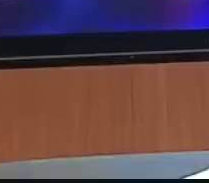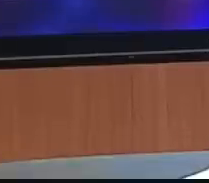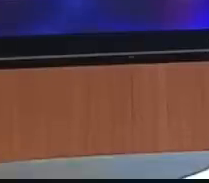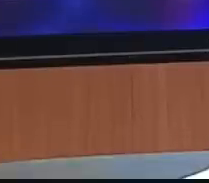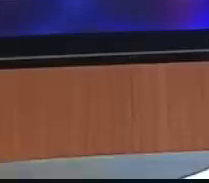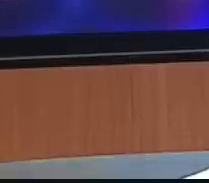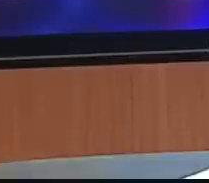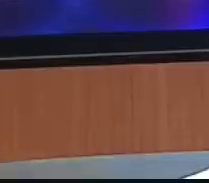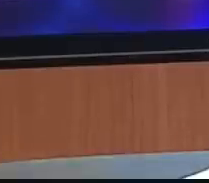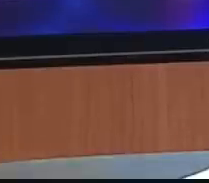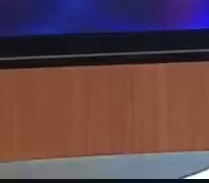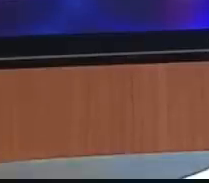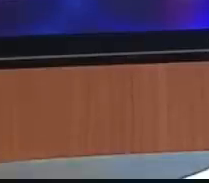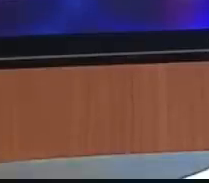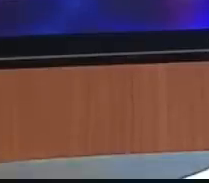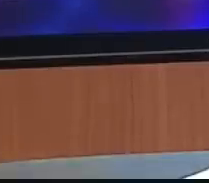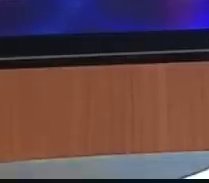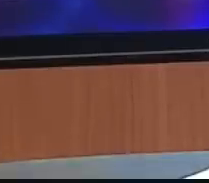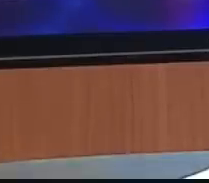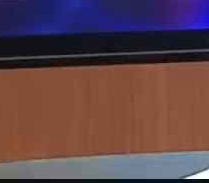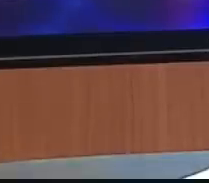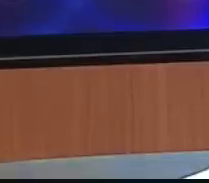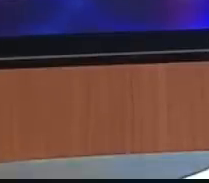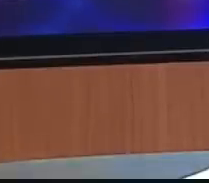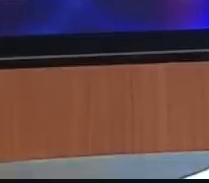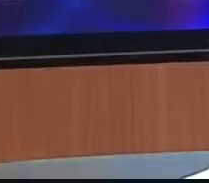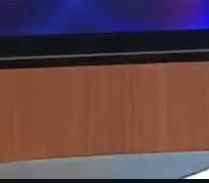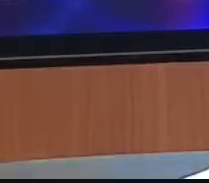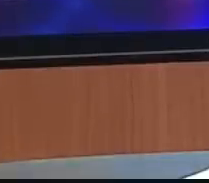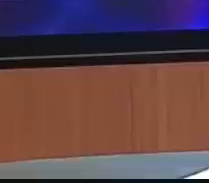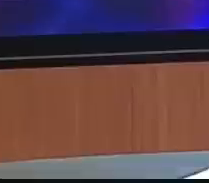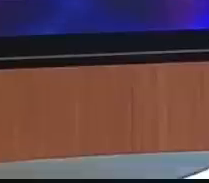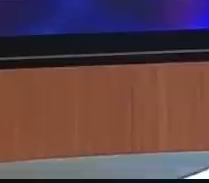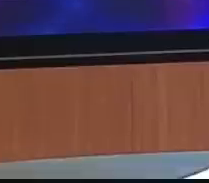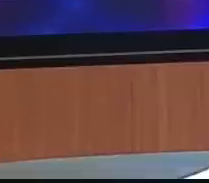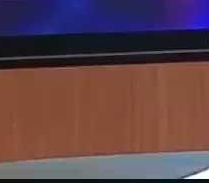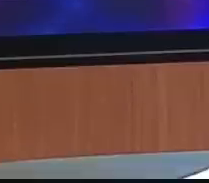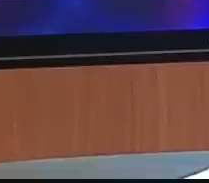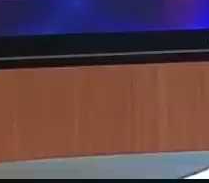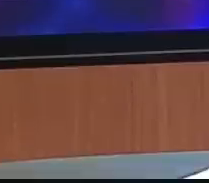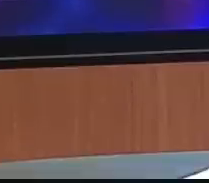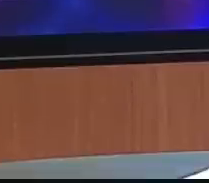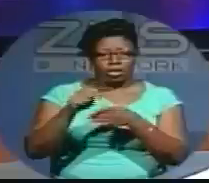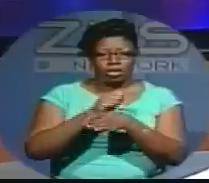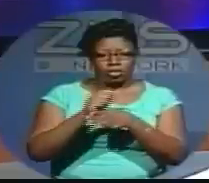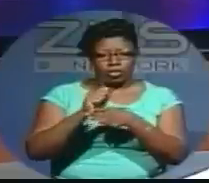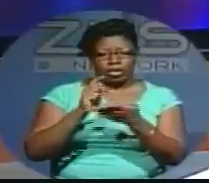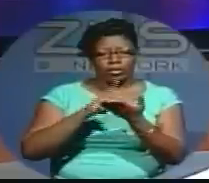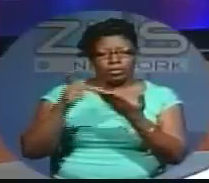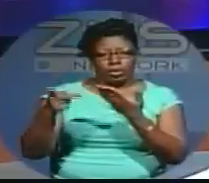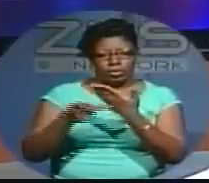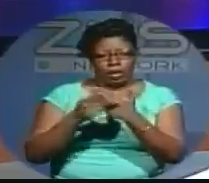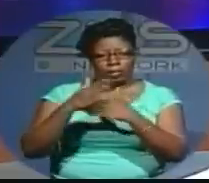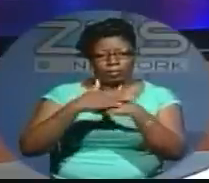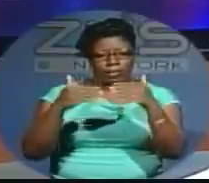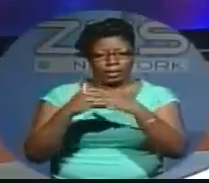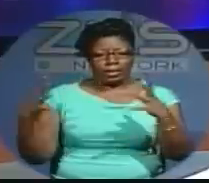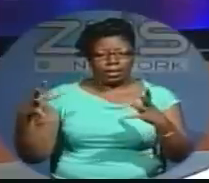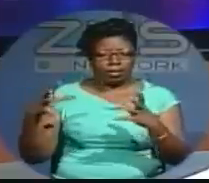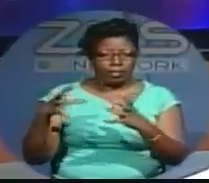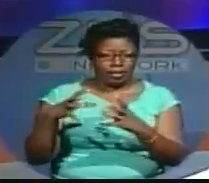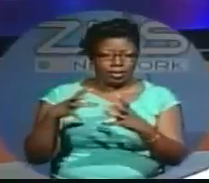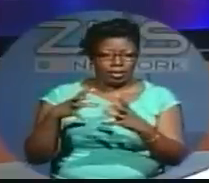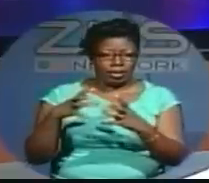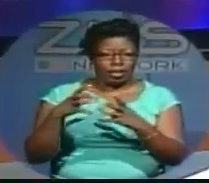Welcome back. More good news for the public health care system. A government-led pharmacist training program aiming to build capacity in the public sector